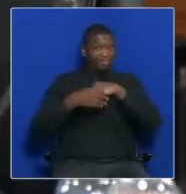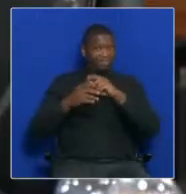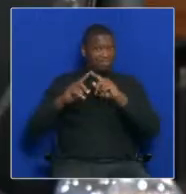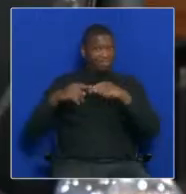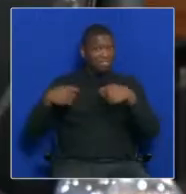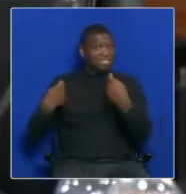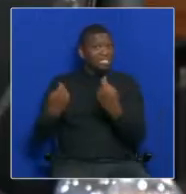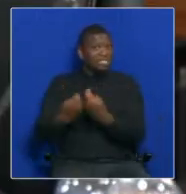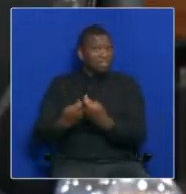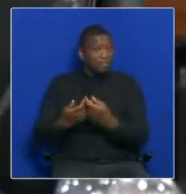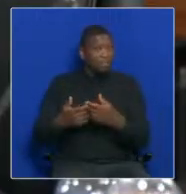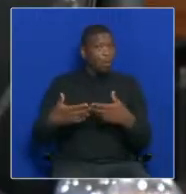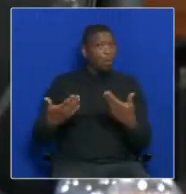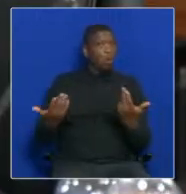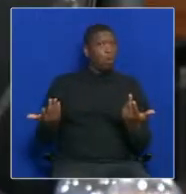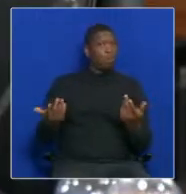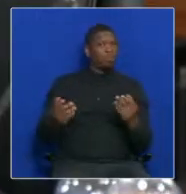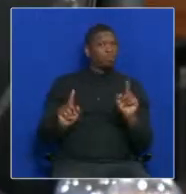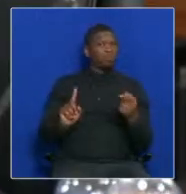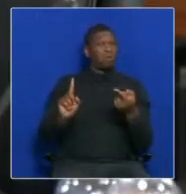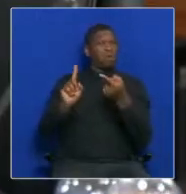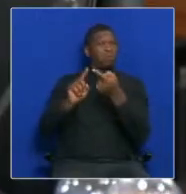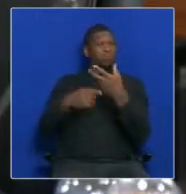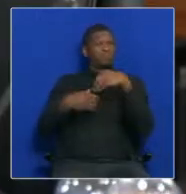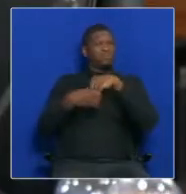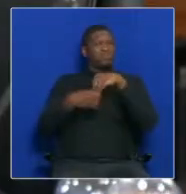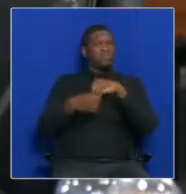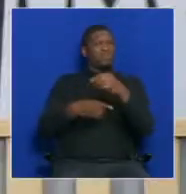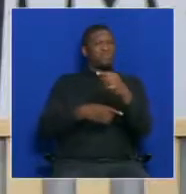what would have been the purpose of your involvement?